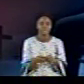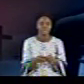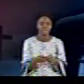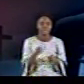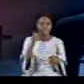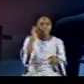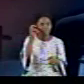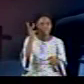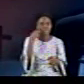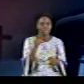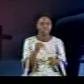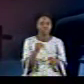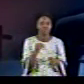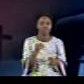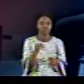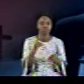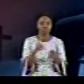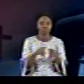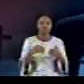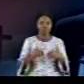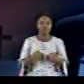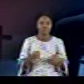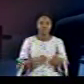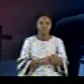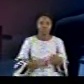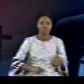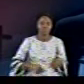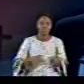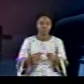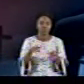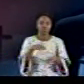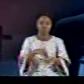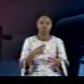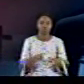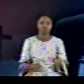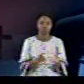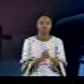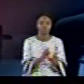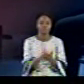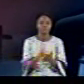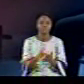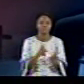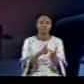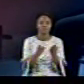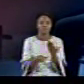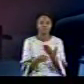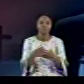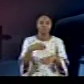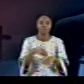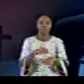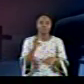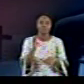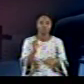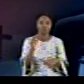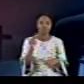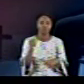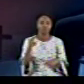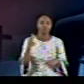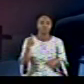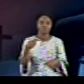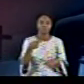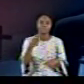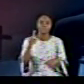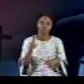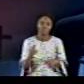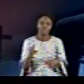at divine touch crusade that enugu the lord god almighty touched him and bilateral ingredients kotal hanya disappeared since